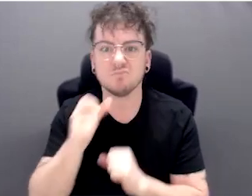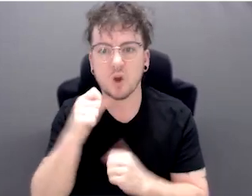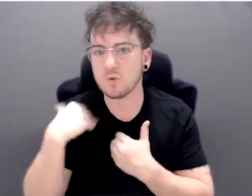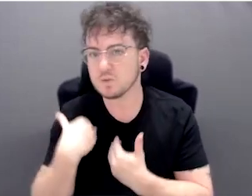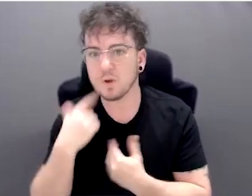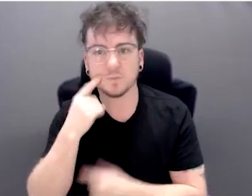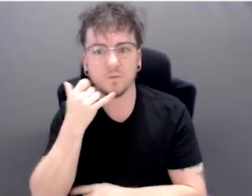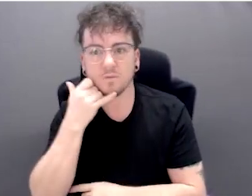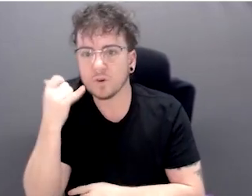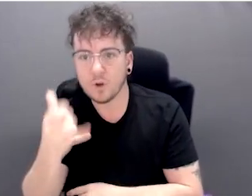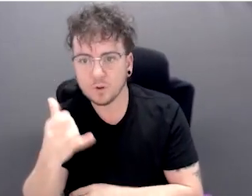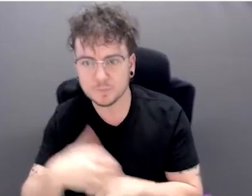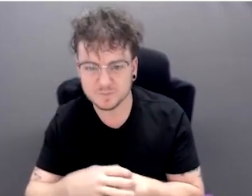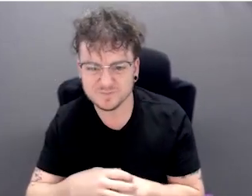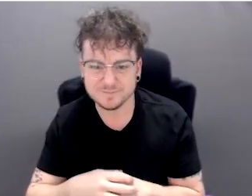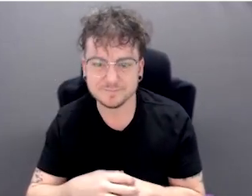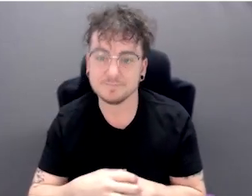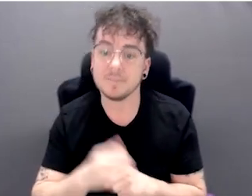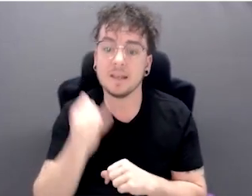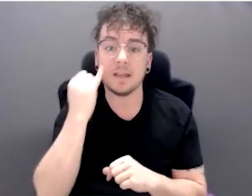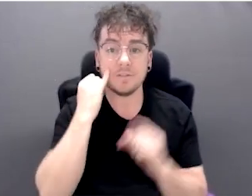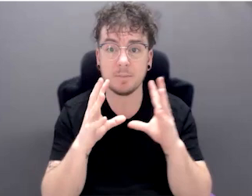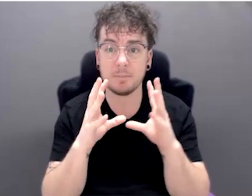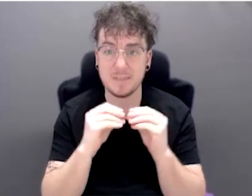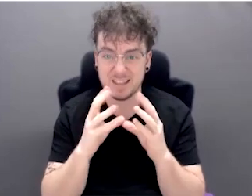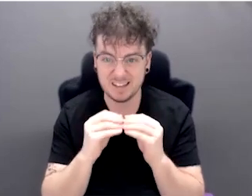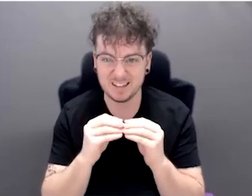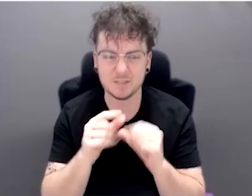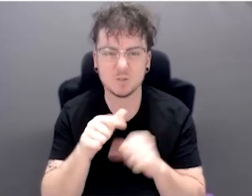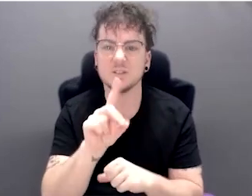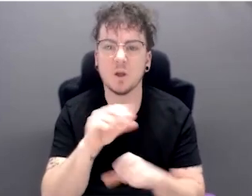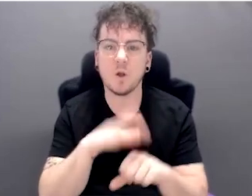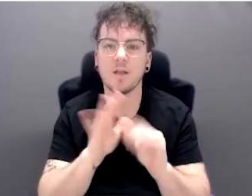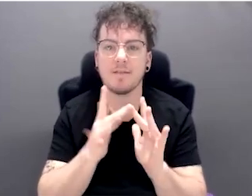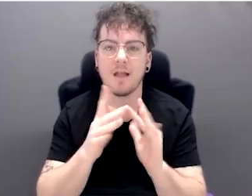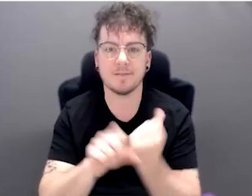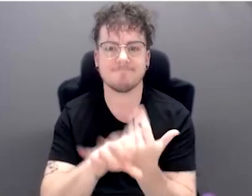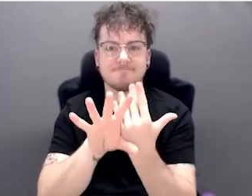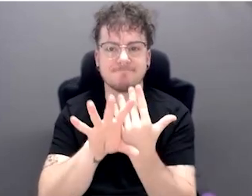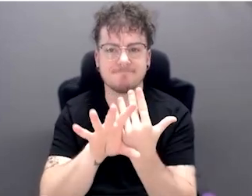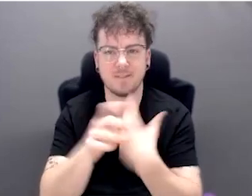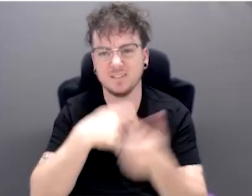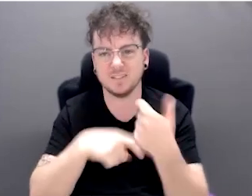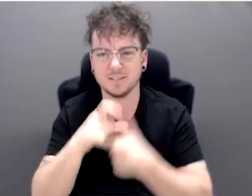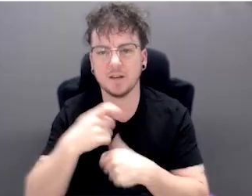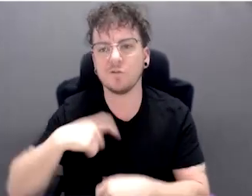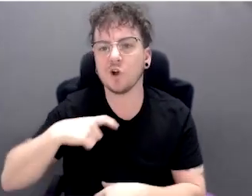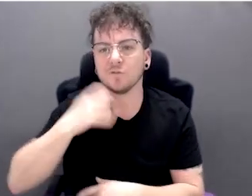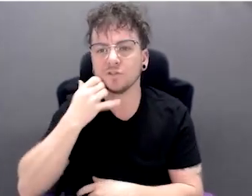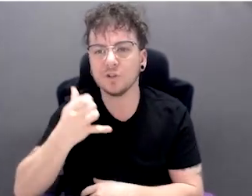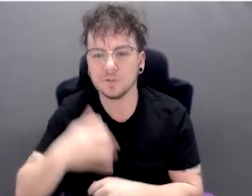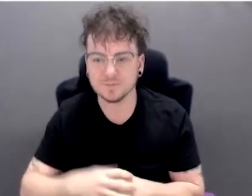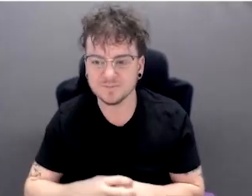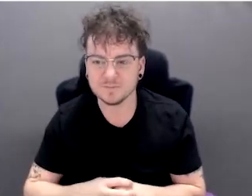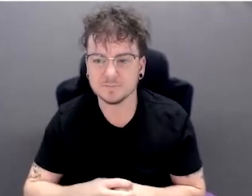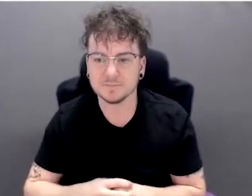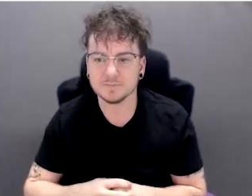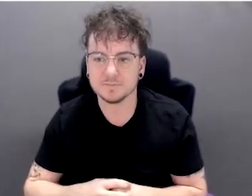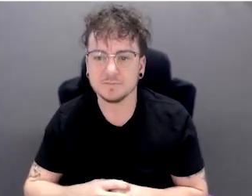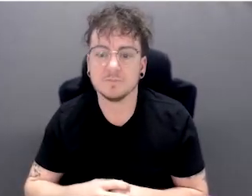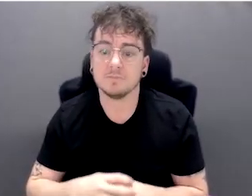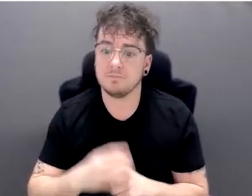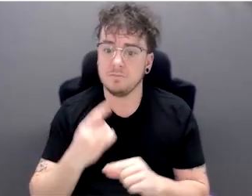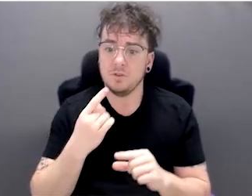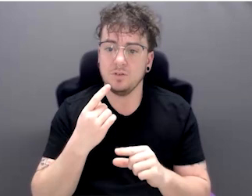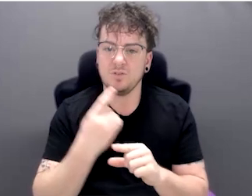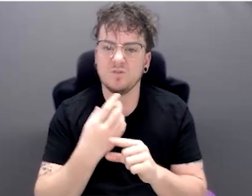video platforms were used for meetings rather than conference calls. Mainstream technology, like email and instant messaging, was